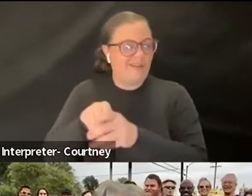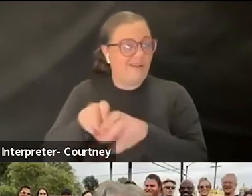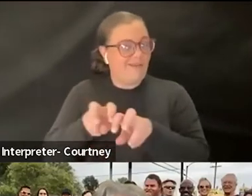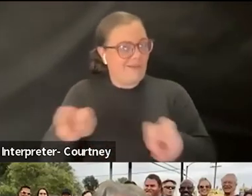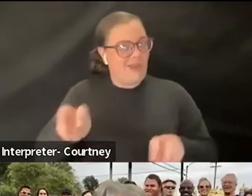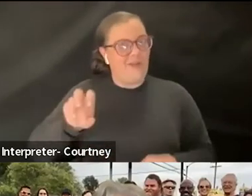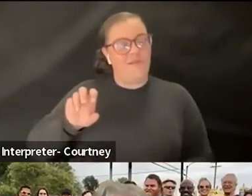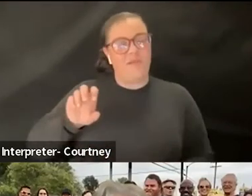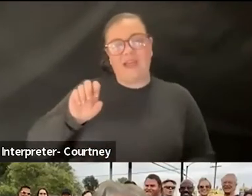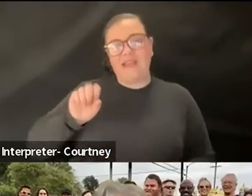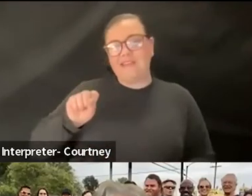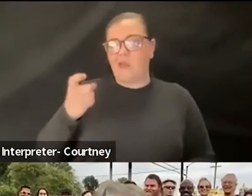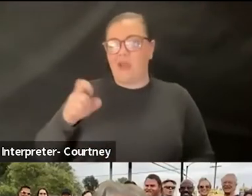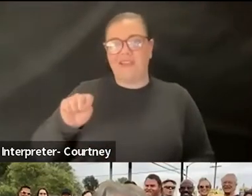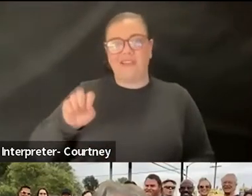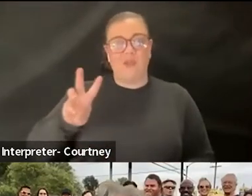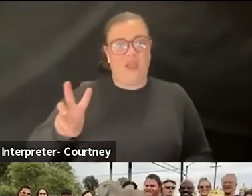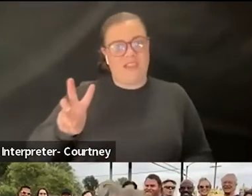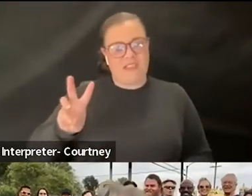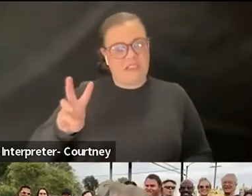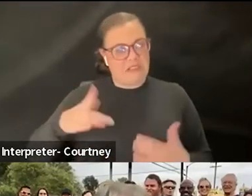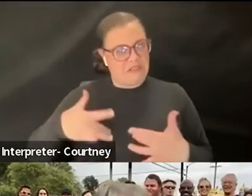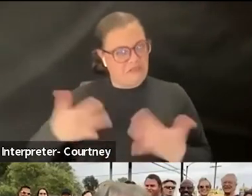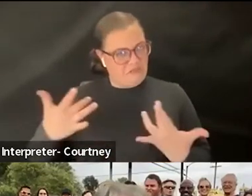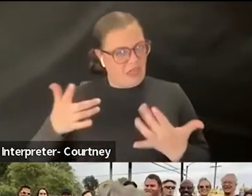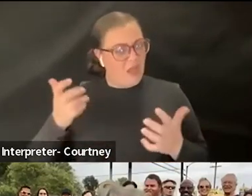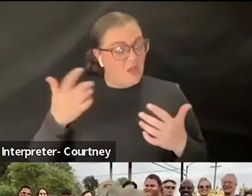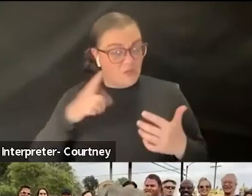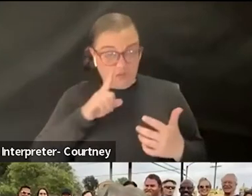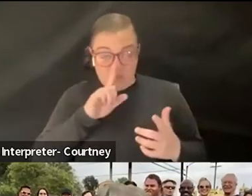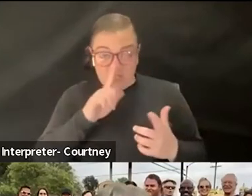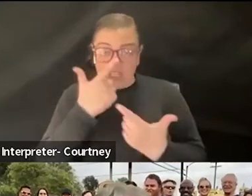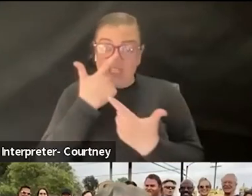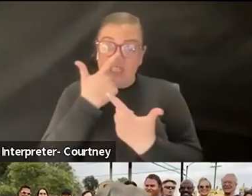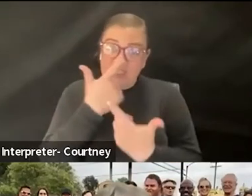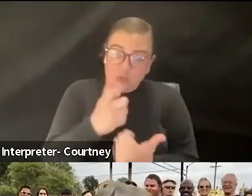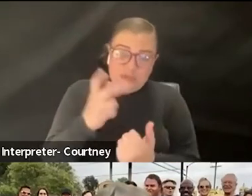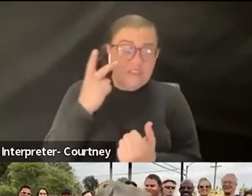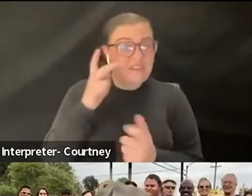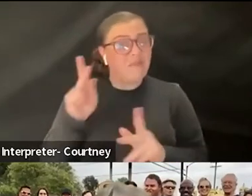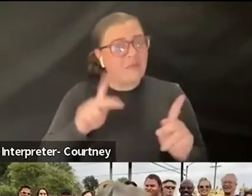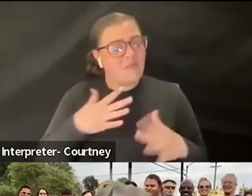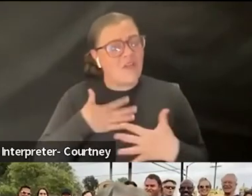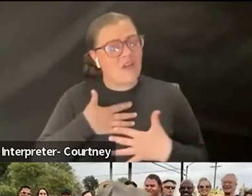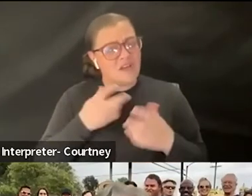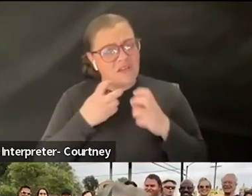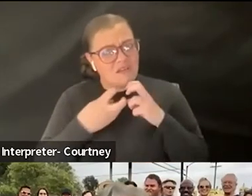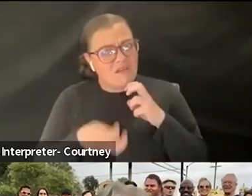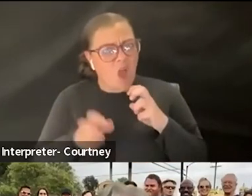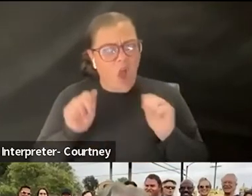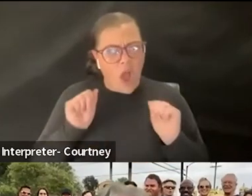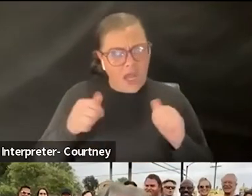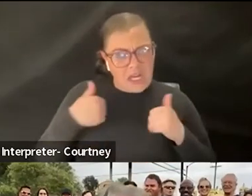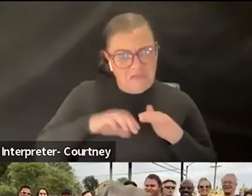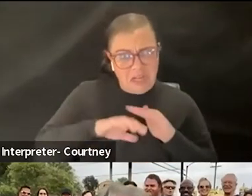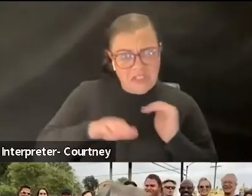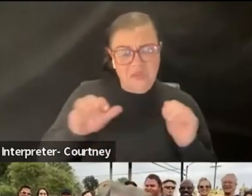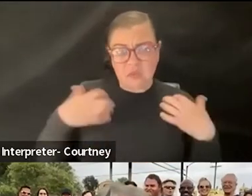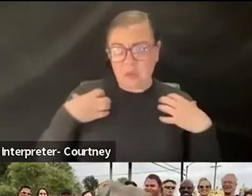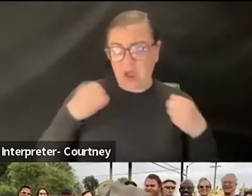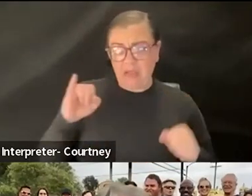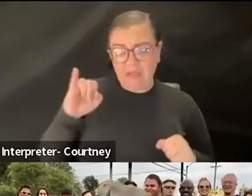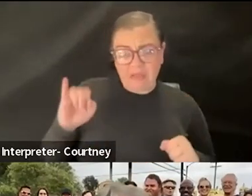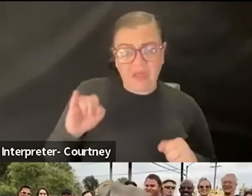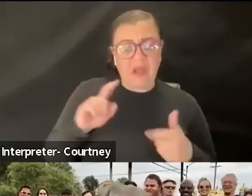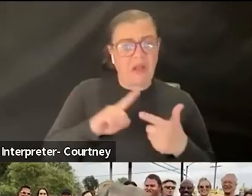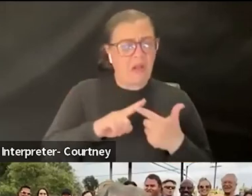second, I might have access to healthcare. Wait, hang on. What's going on? And I, Amy, I loved your example about, you